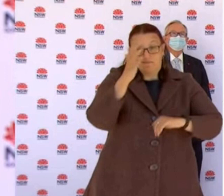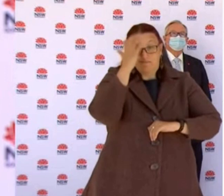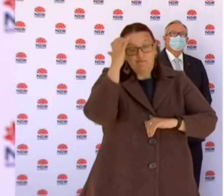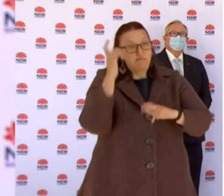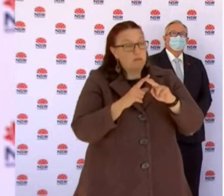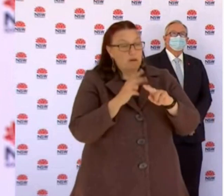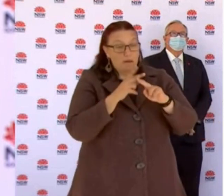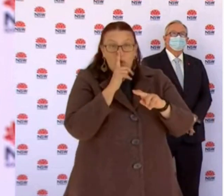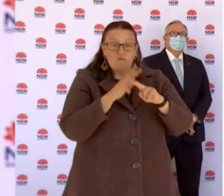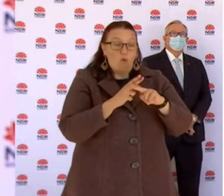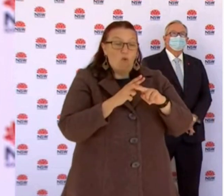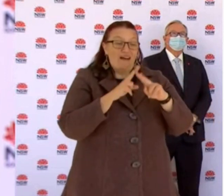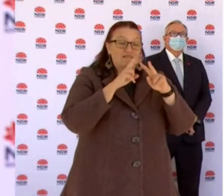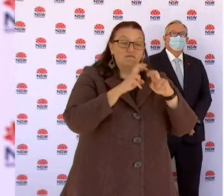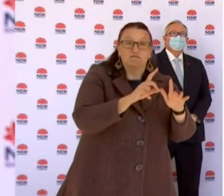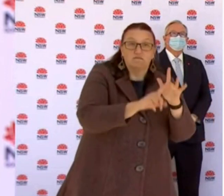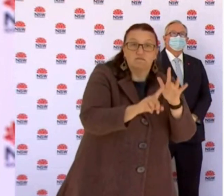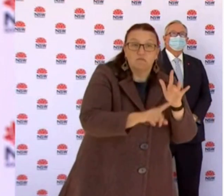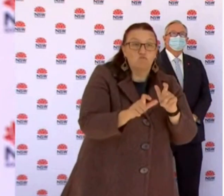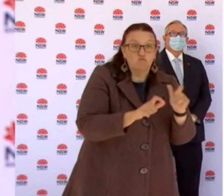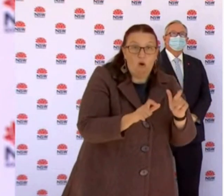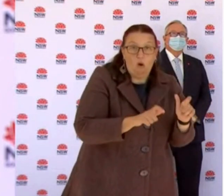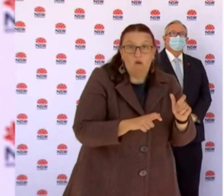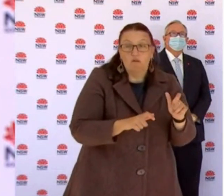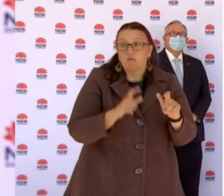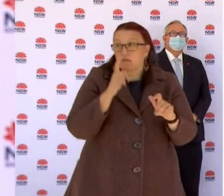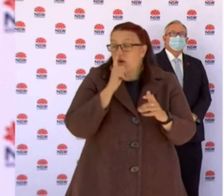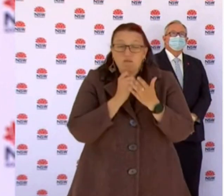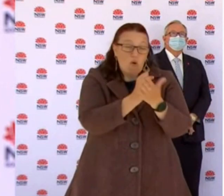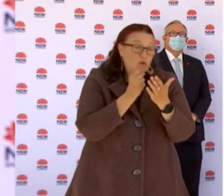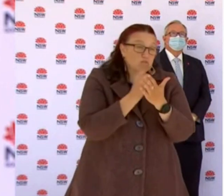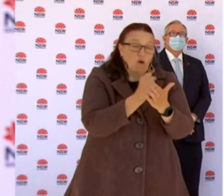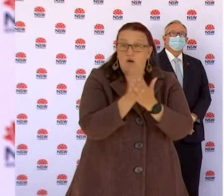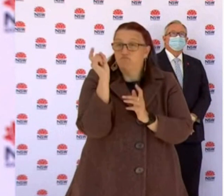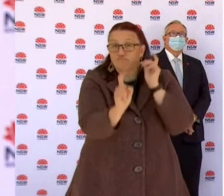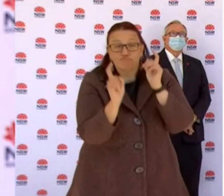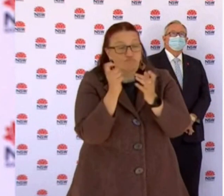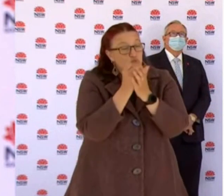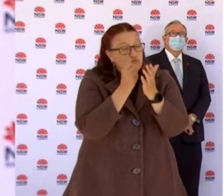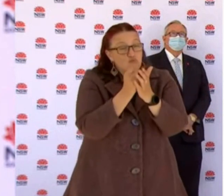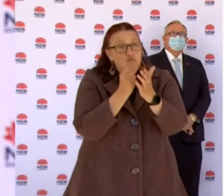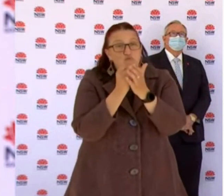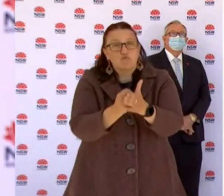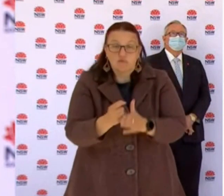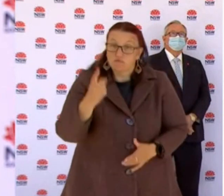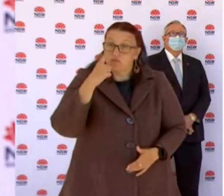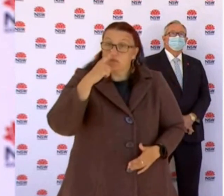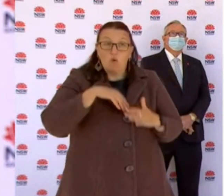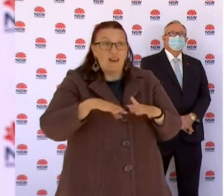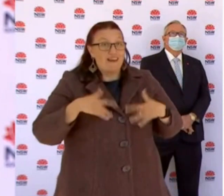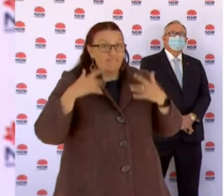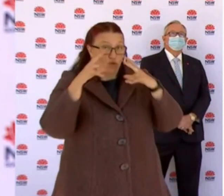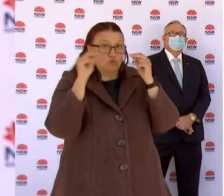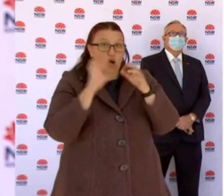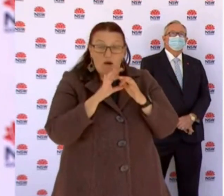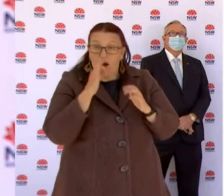experts, we've been working across plans supporting the facility, and the patients have been offered transfer,